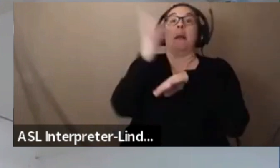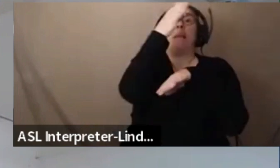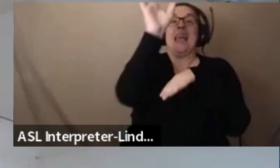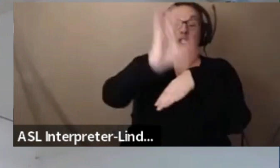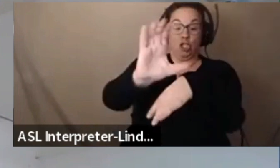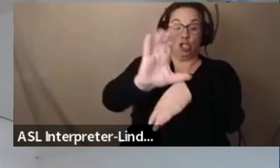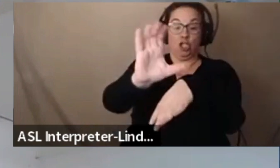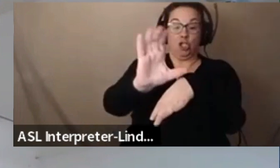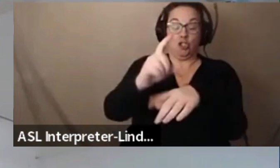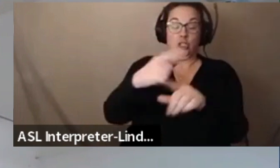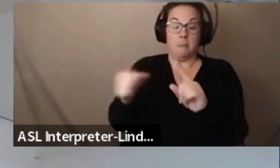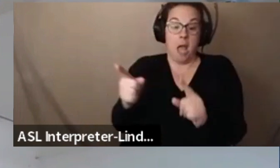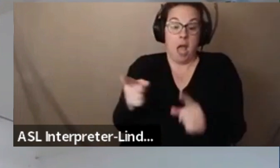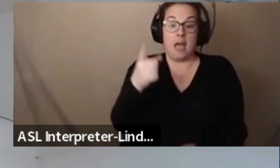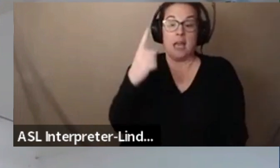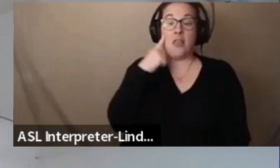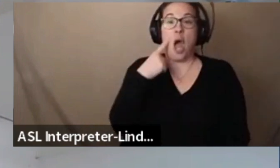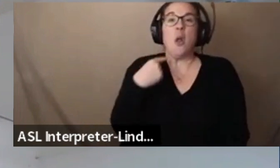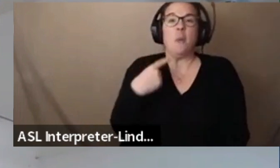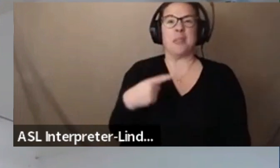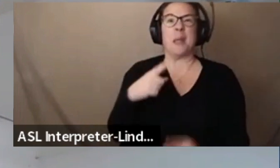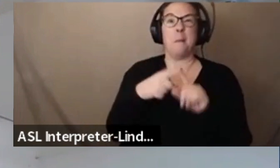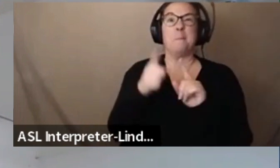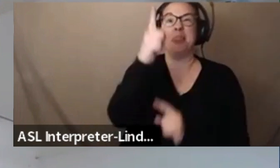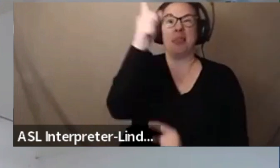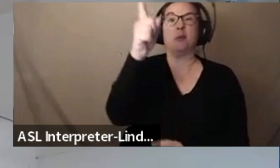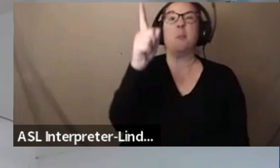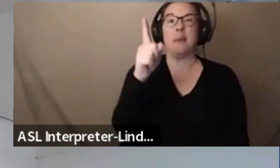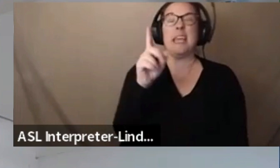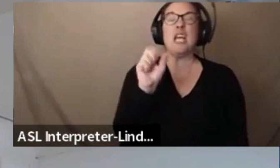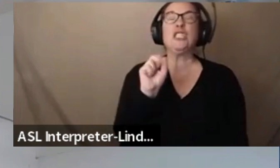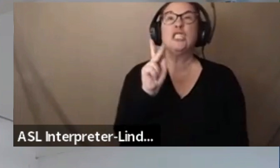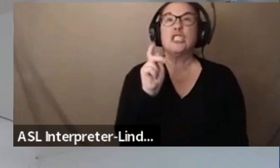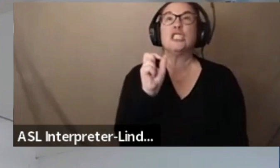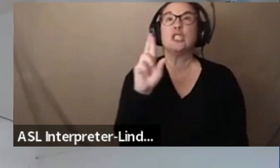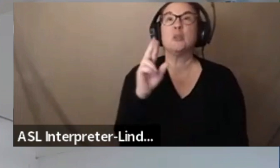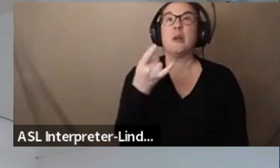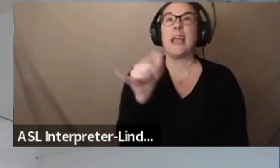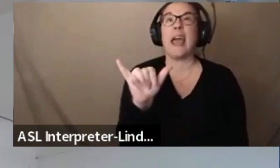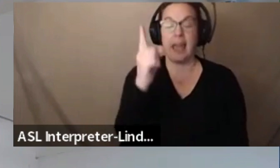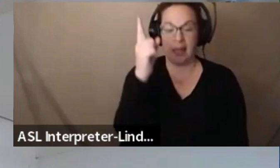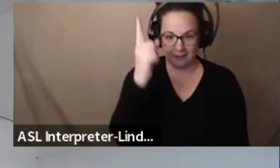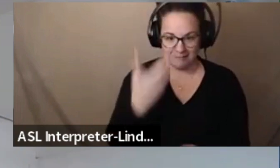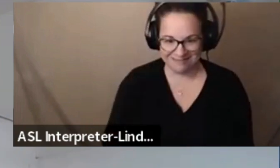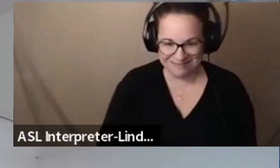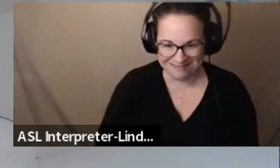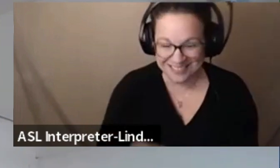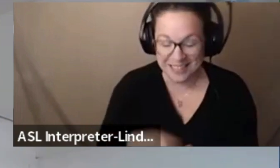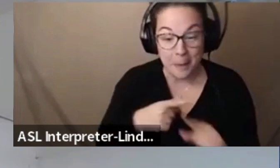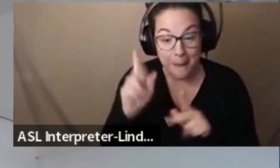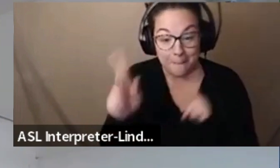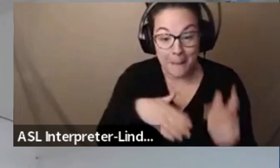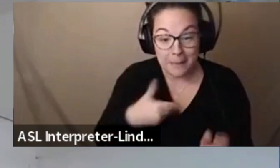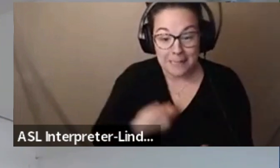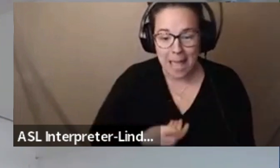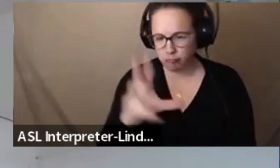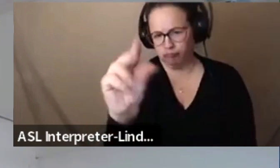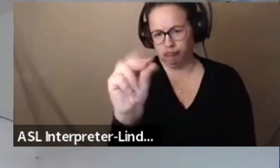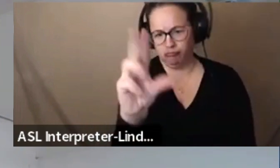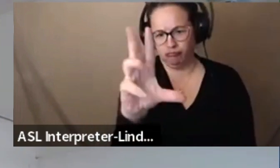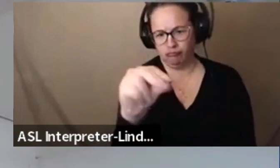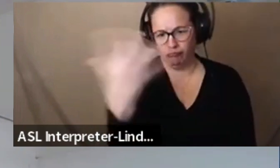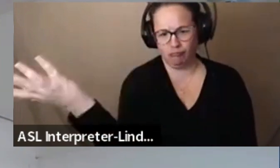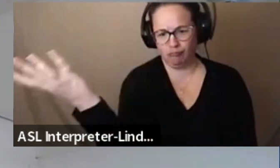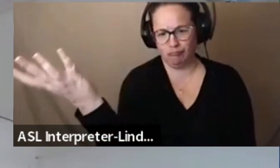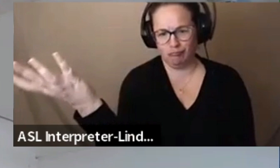were upset. They wanted to paint over it. They were quite shocked by what he painted, and so,